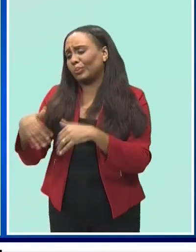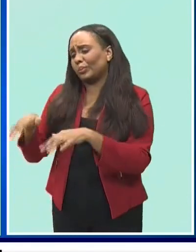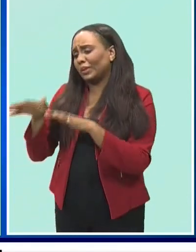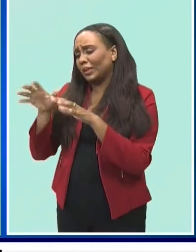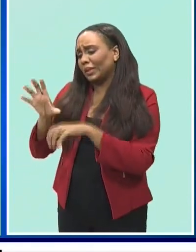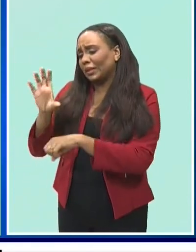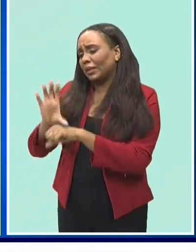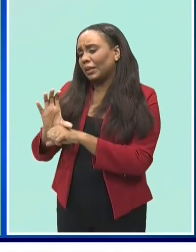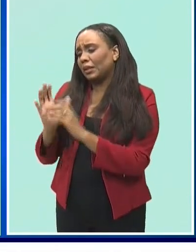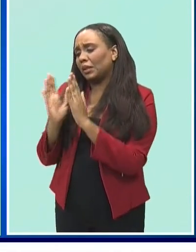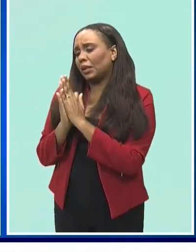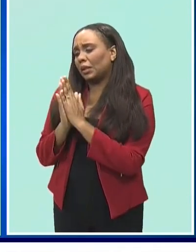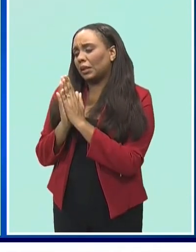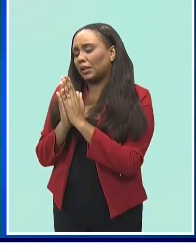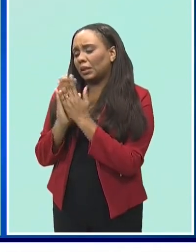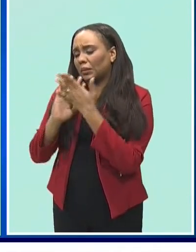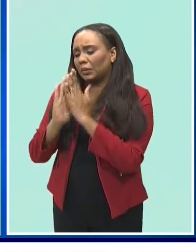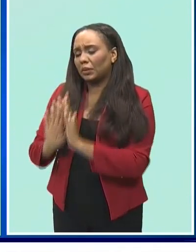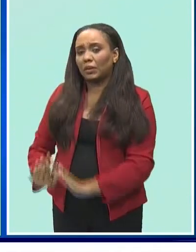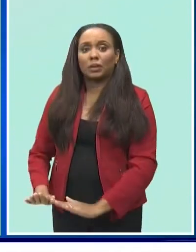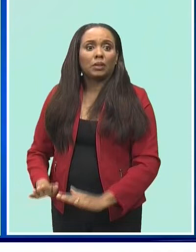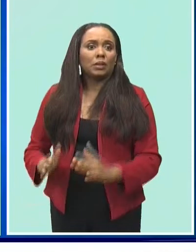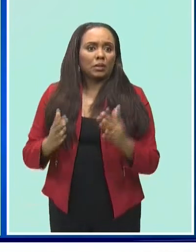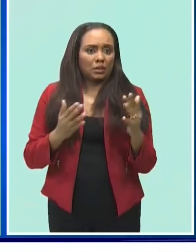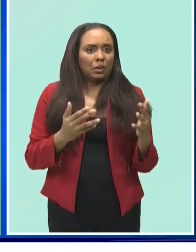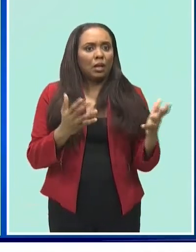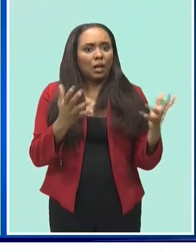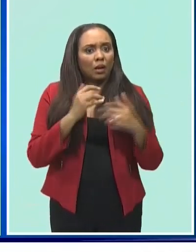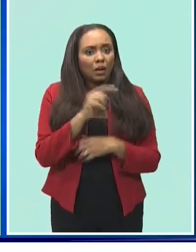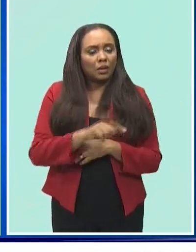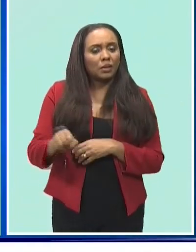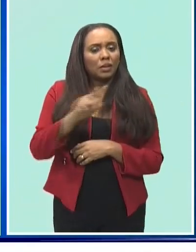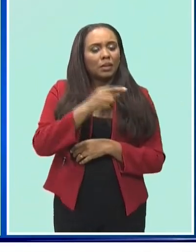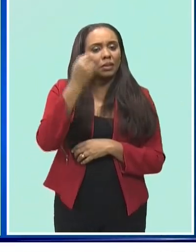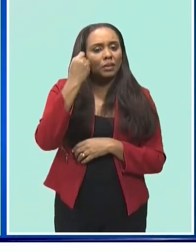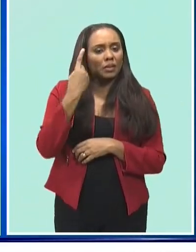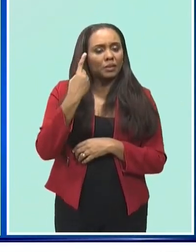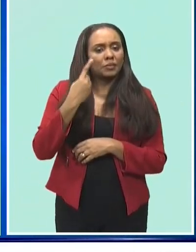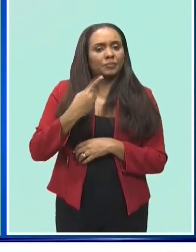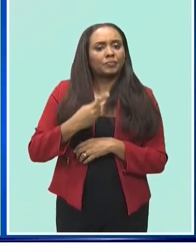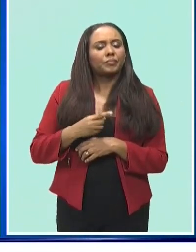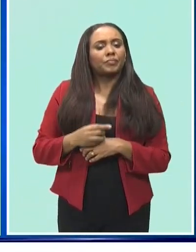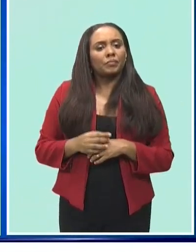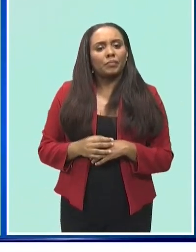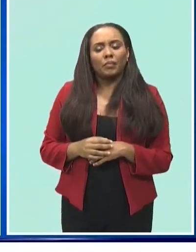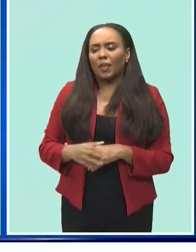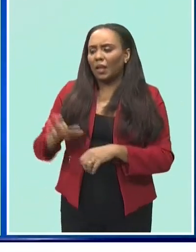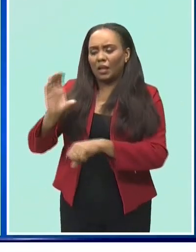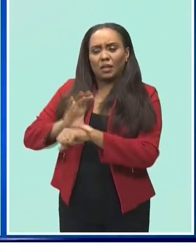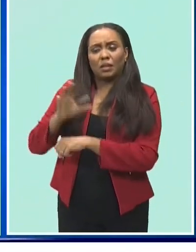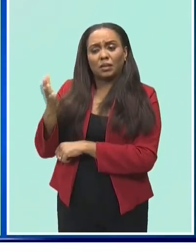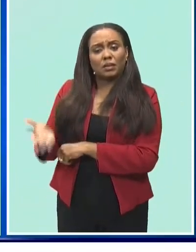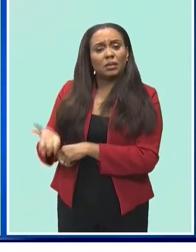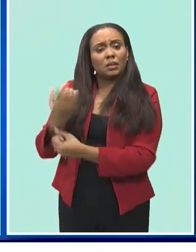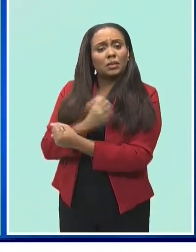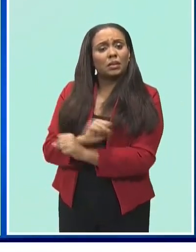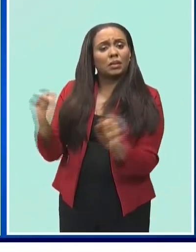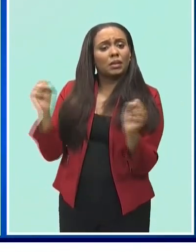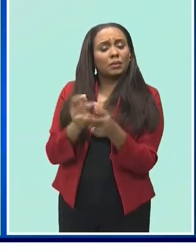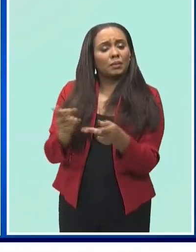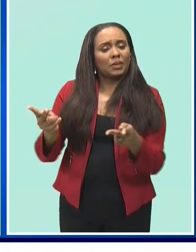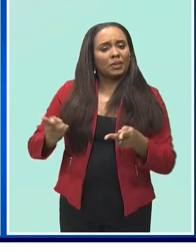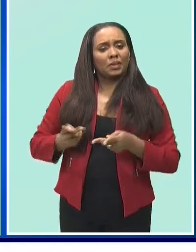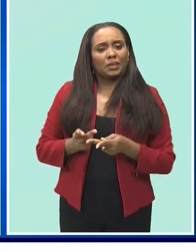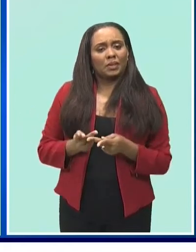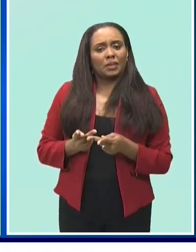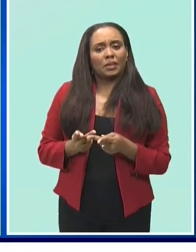To take this understanding even a step further, the church as an oasis is not to be a